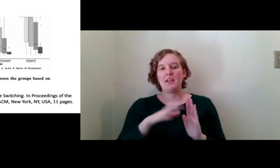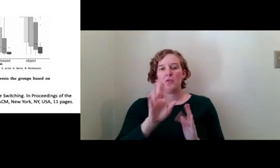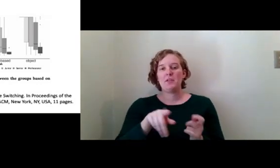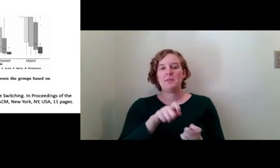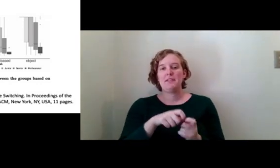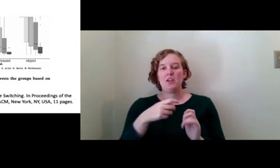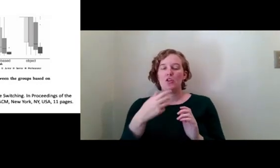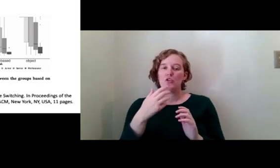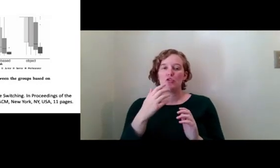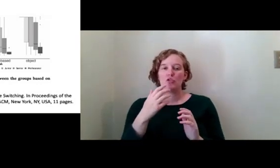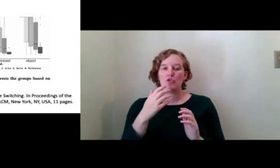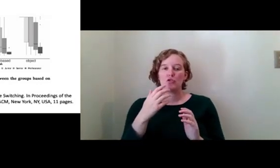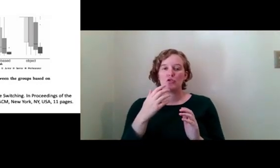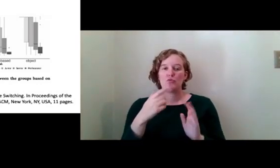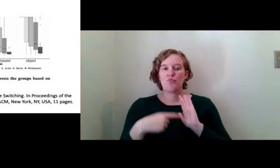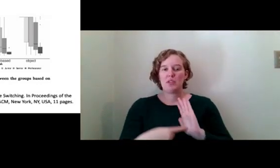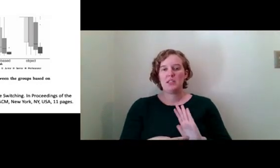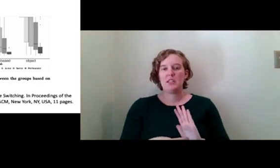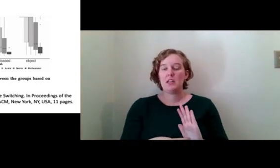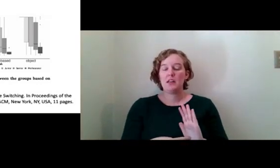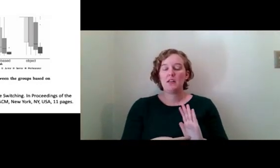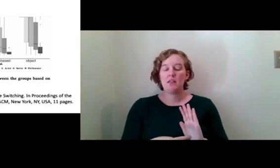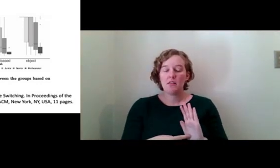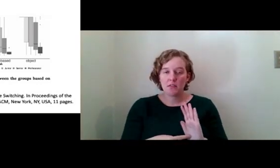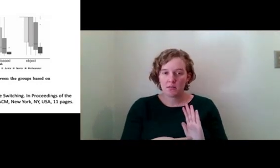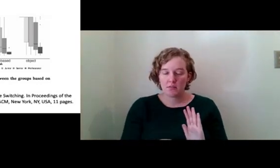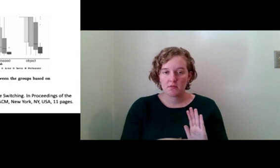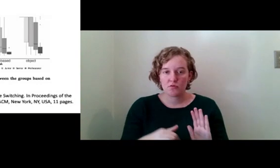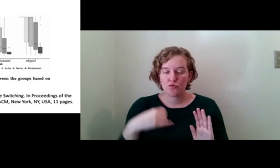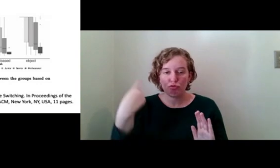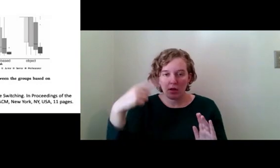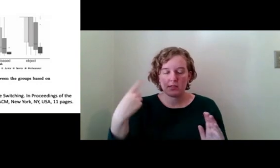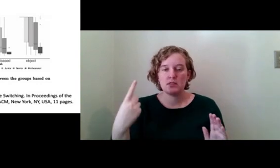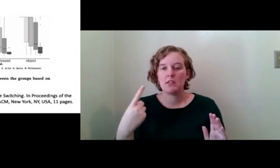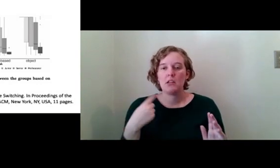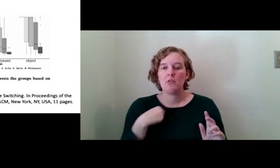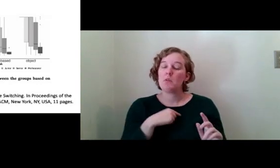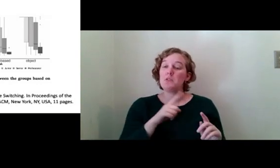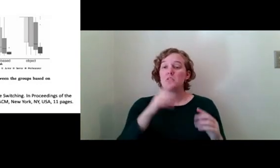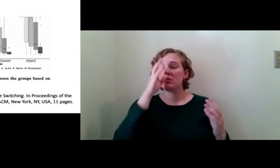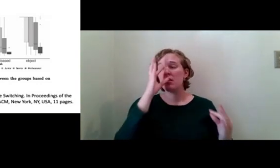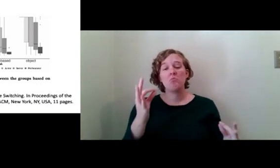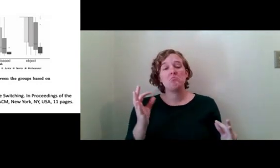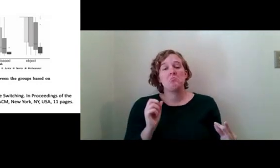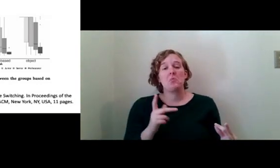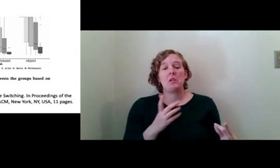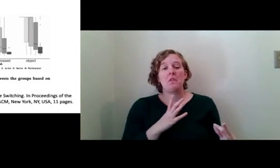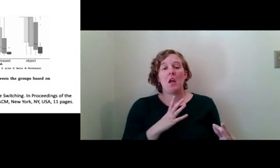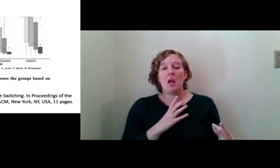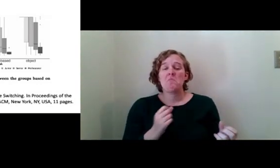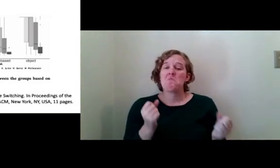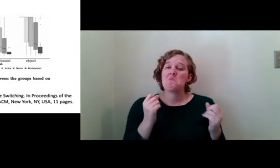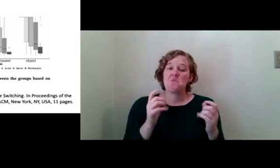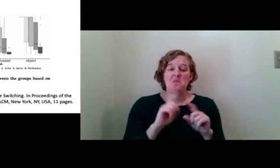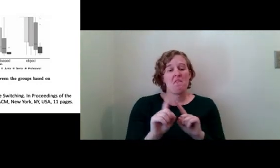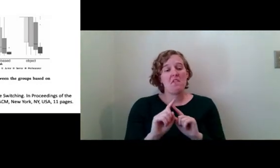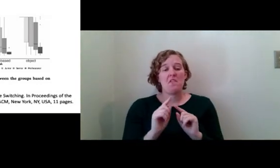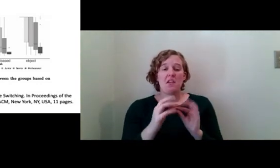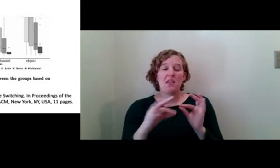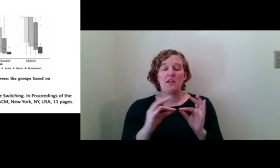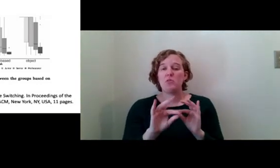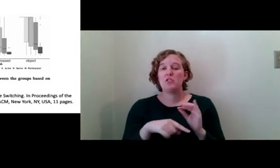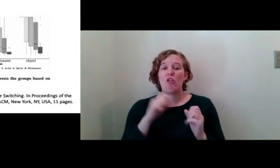presentation. And this is insane. This is absolutely nuts that we've just decided that we're just going to dump tons of programming languages in at